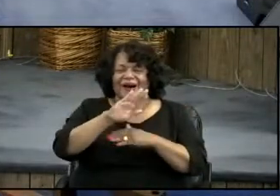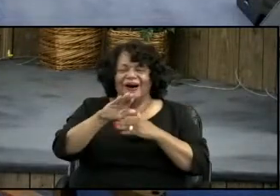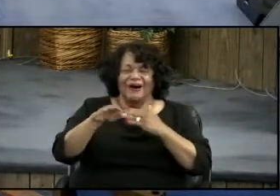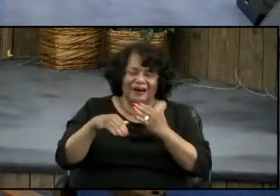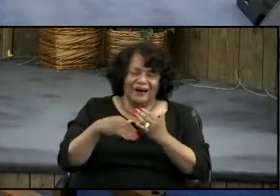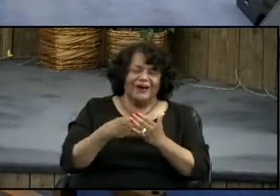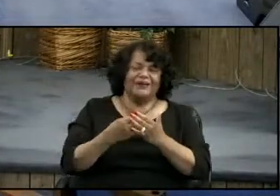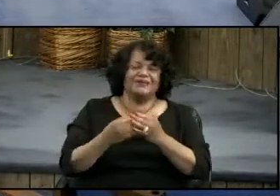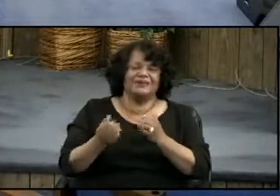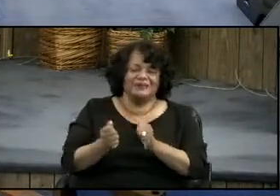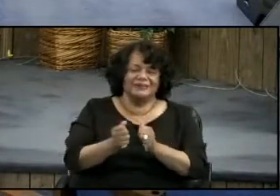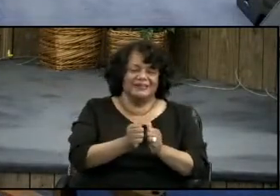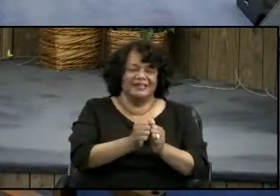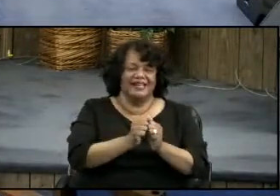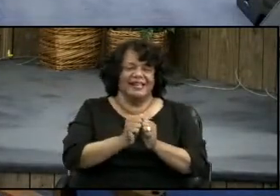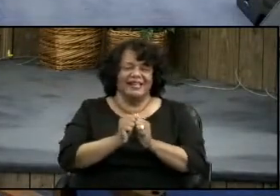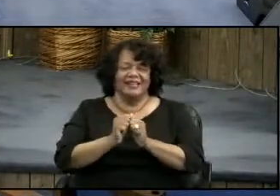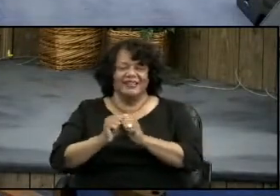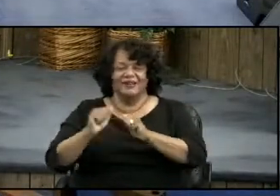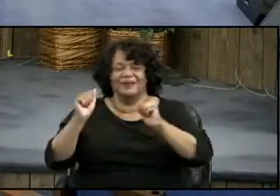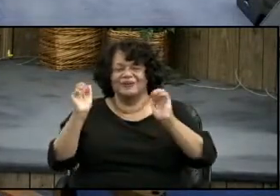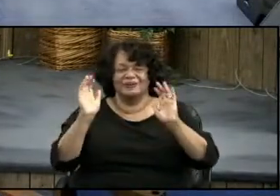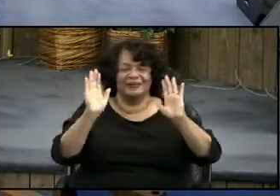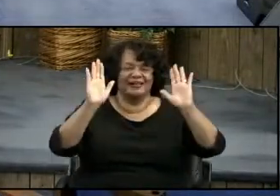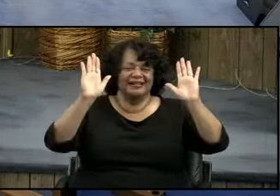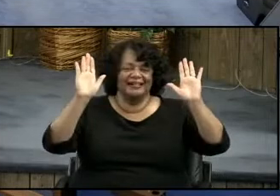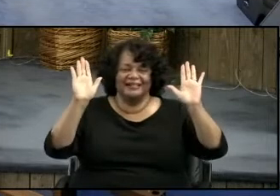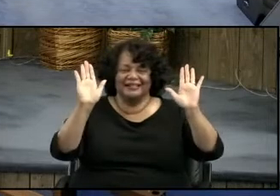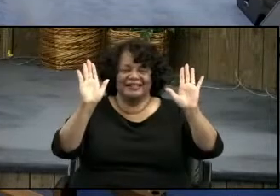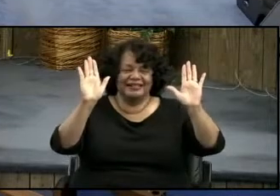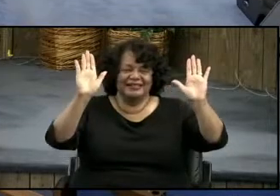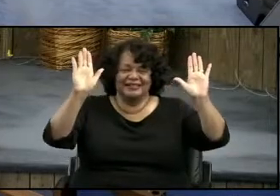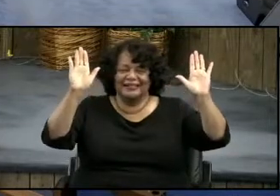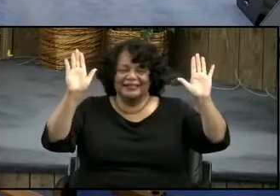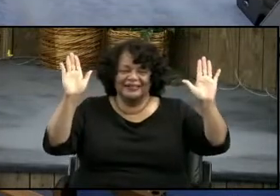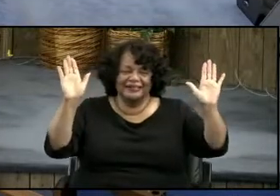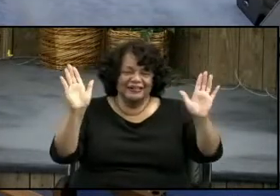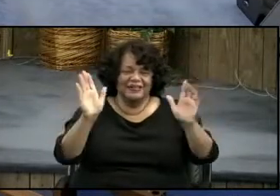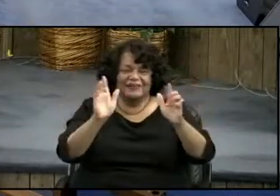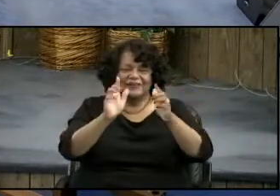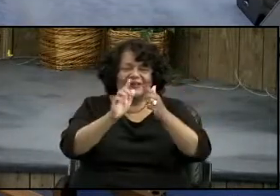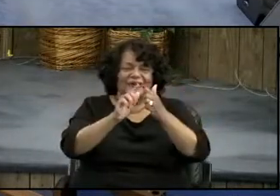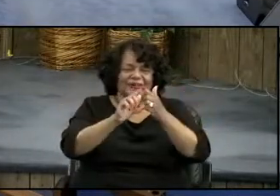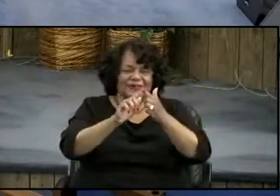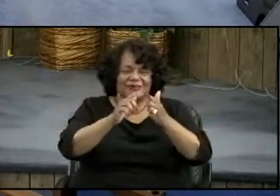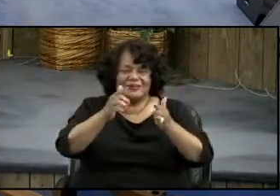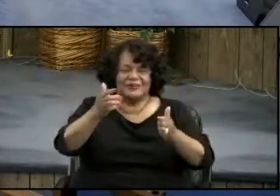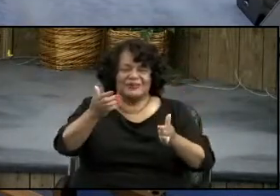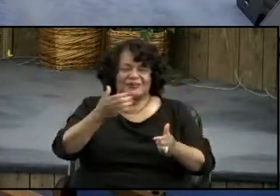worthy. Yes. All together. You're wonderful.